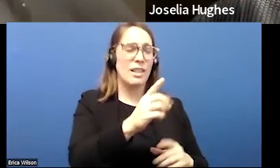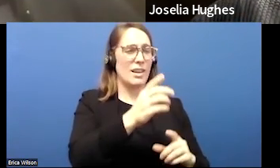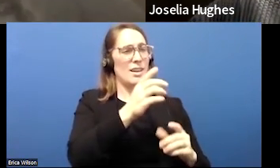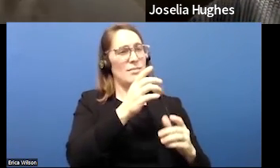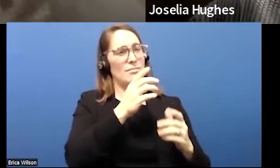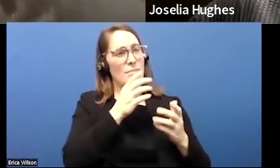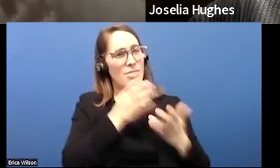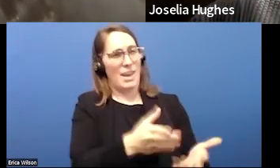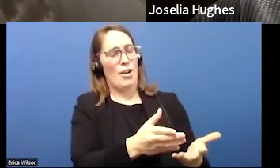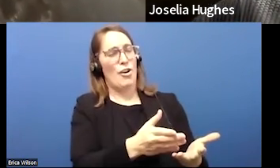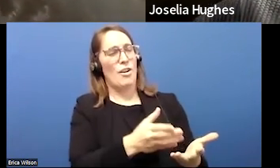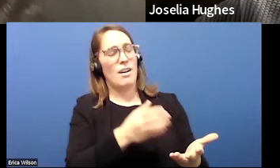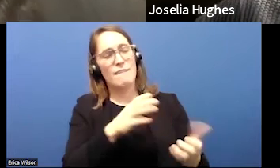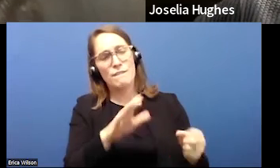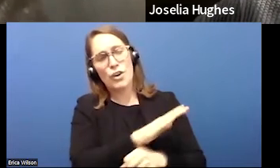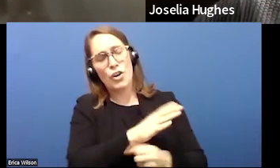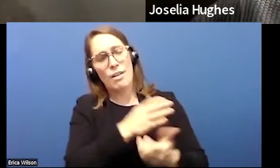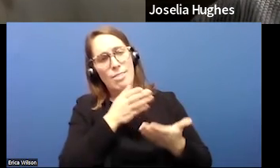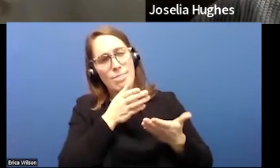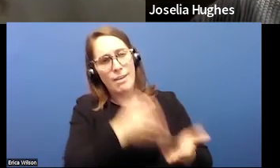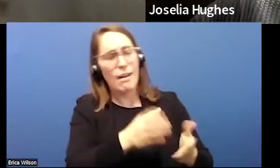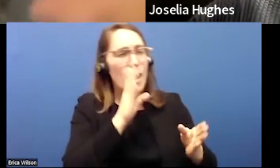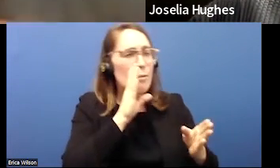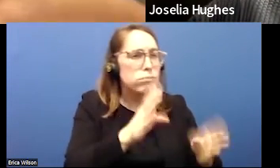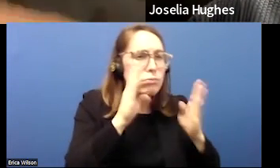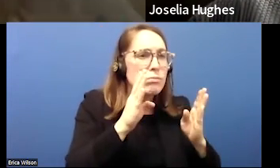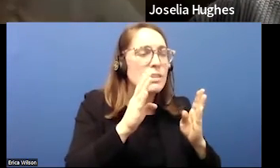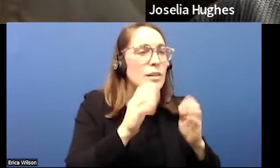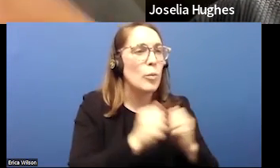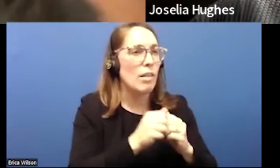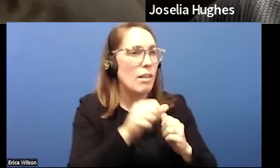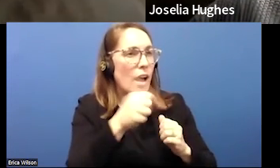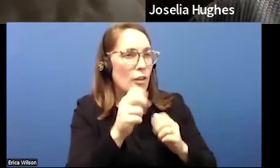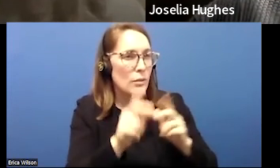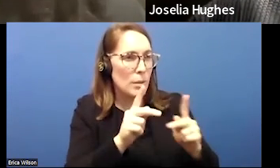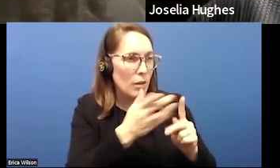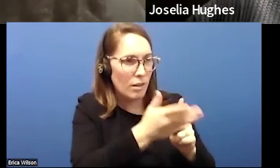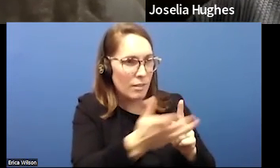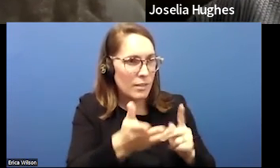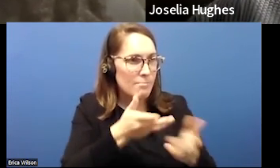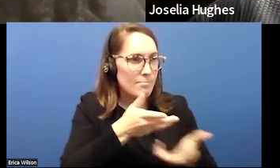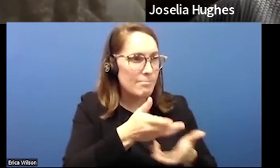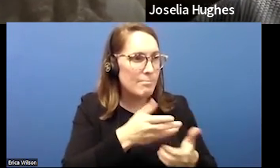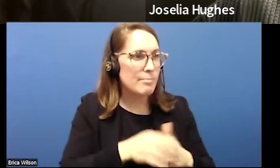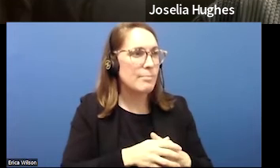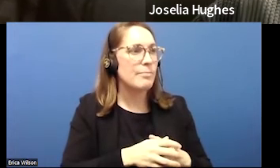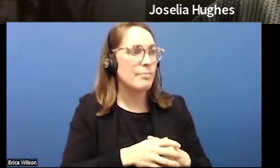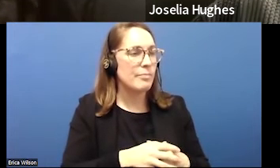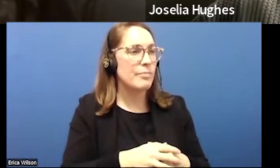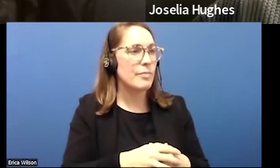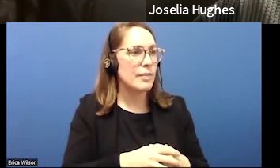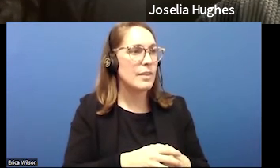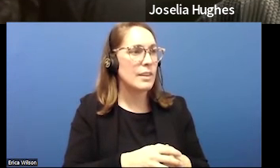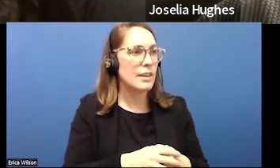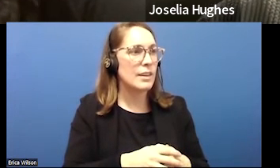really be present Mhm. when I'm in space with others.